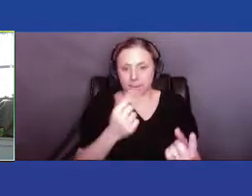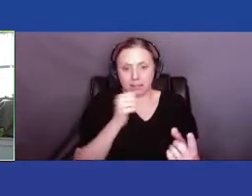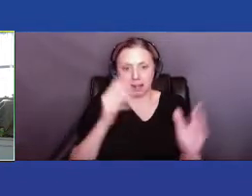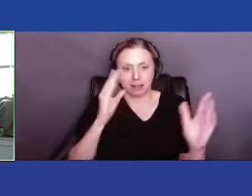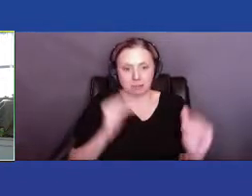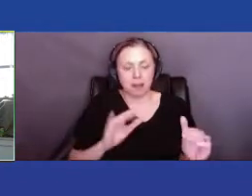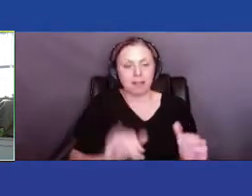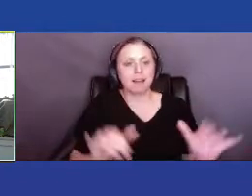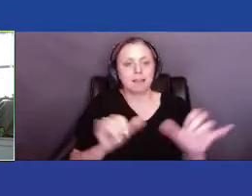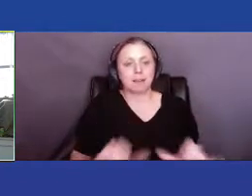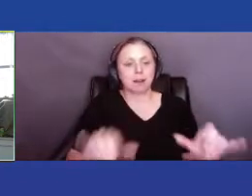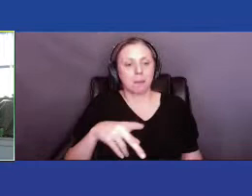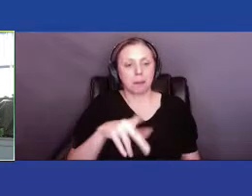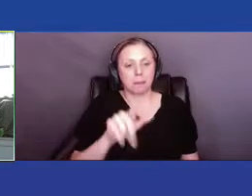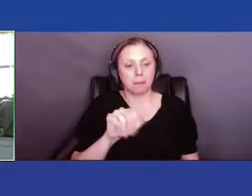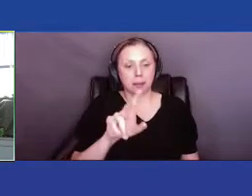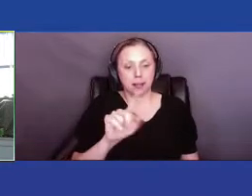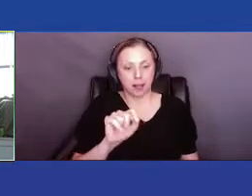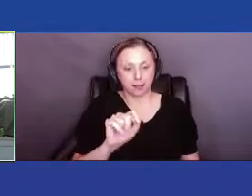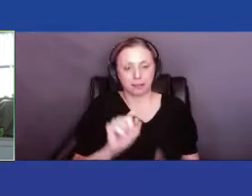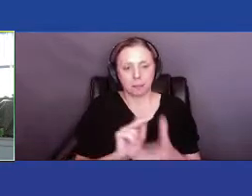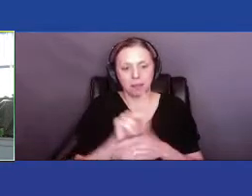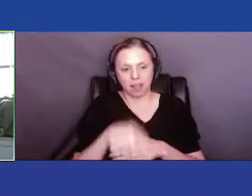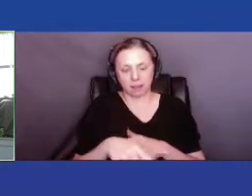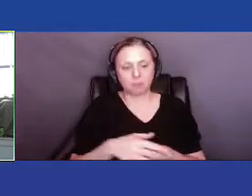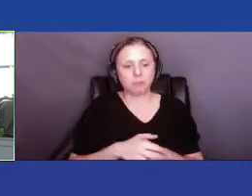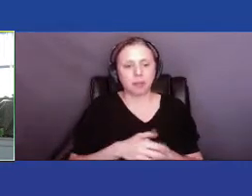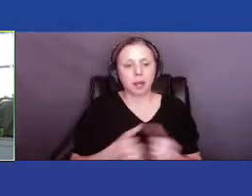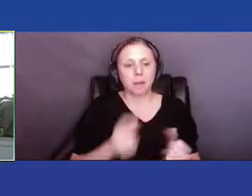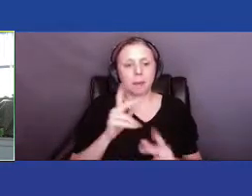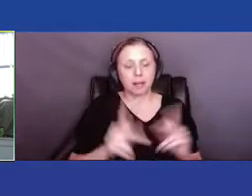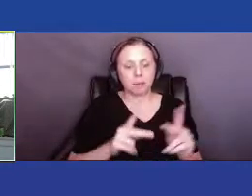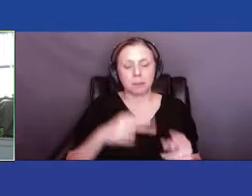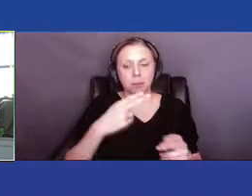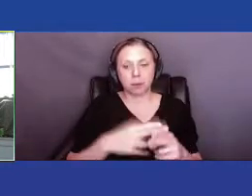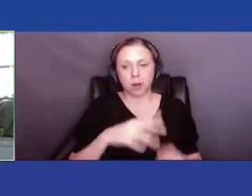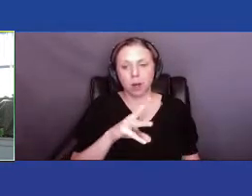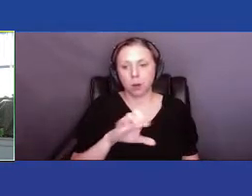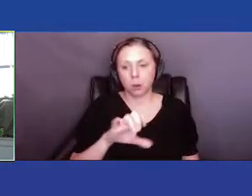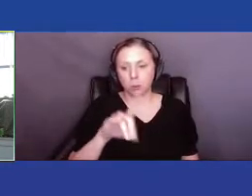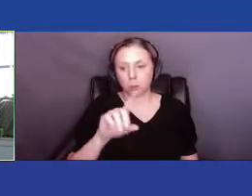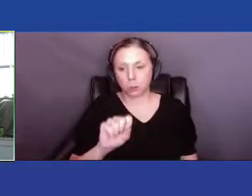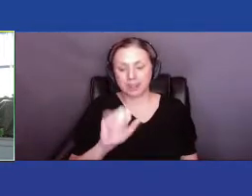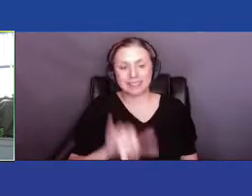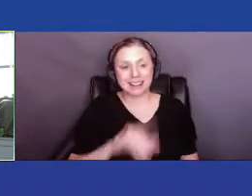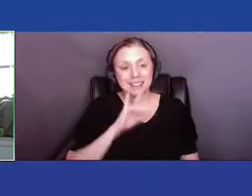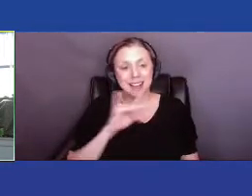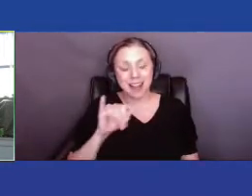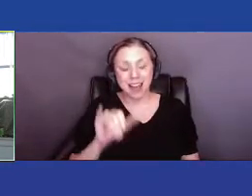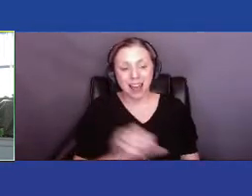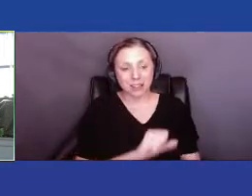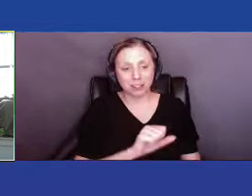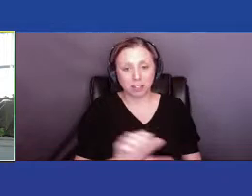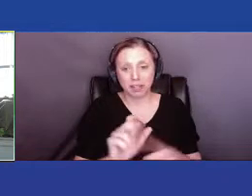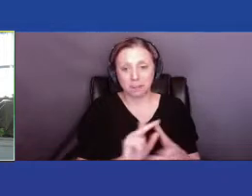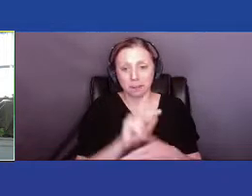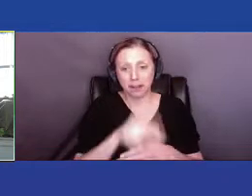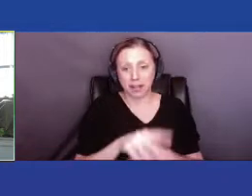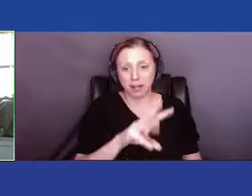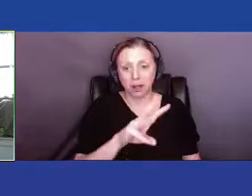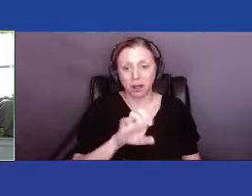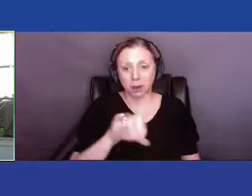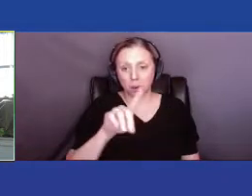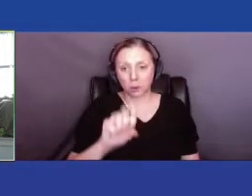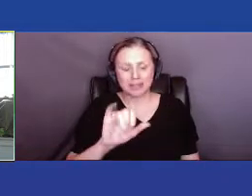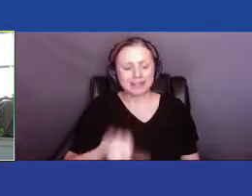And these plants we call weeds, or many people call weeds, are actually just plants. Weeds are a cultural